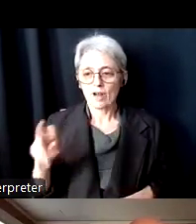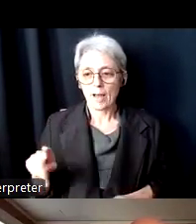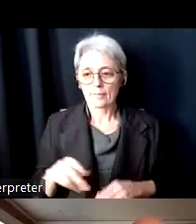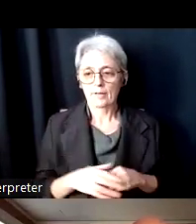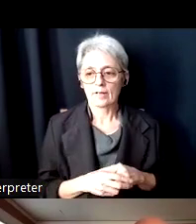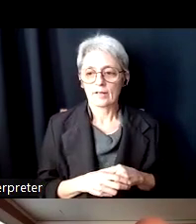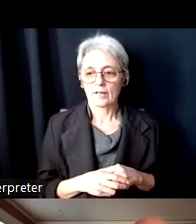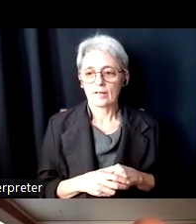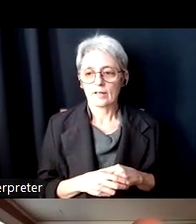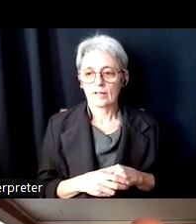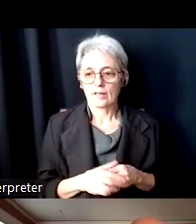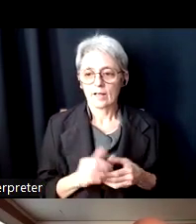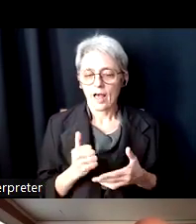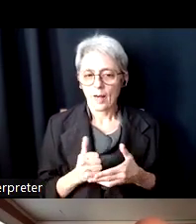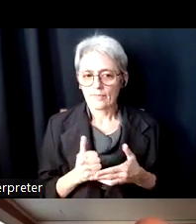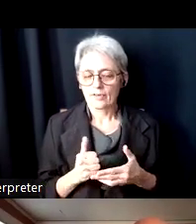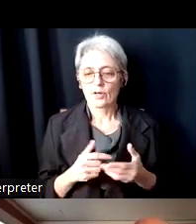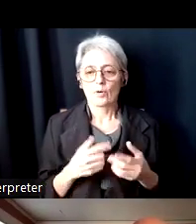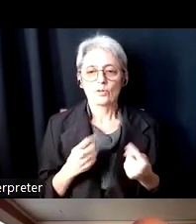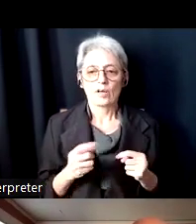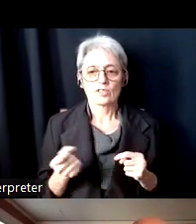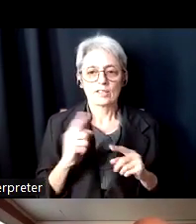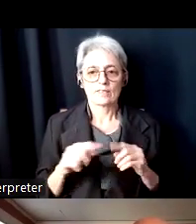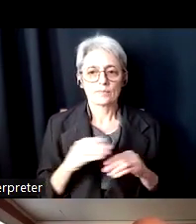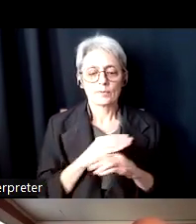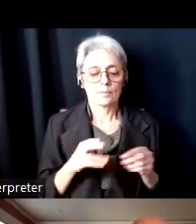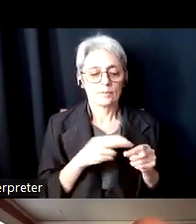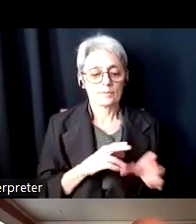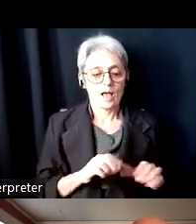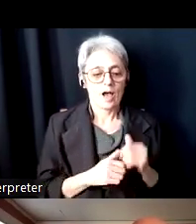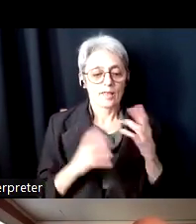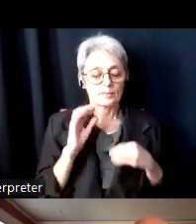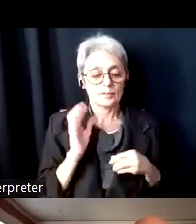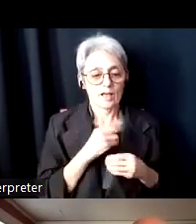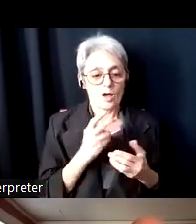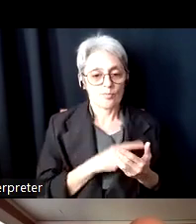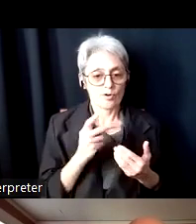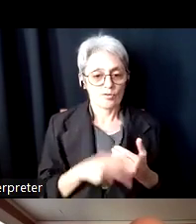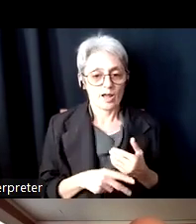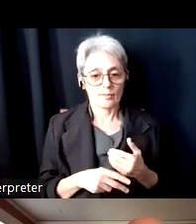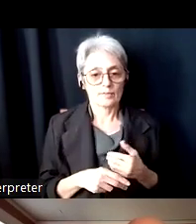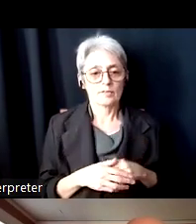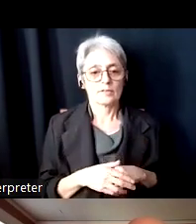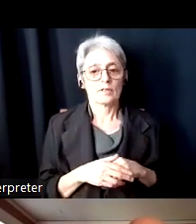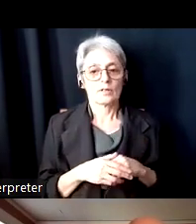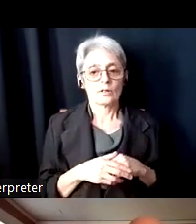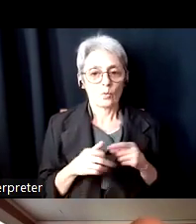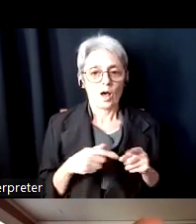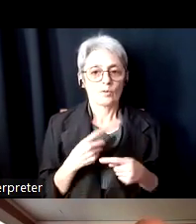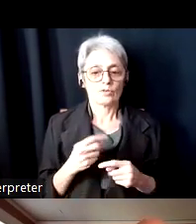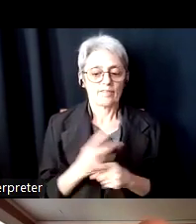understand differences in how participants are experiencing our programs, and as we look to explore solutions to close these